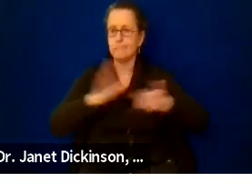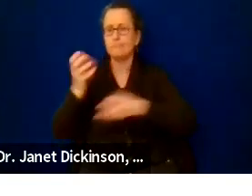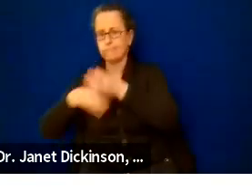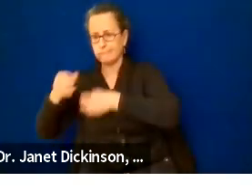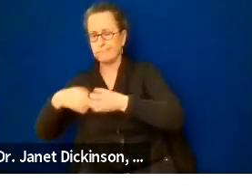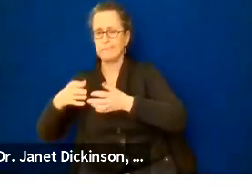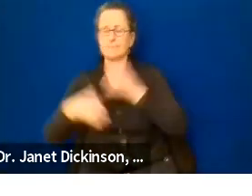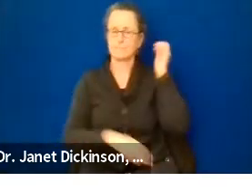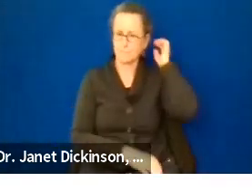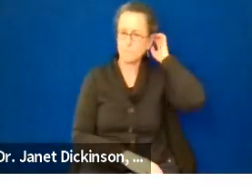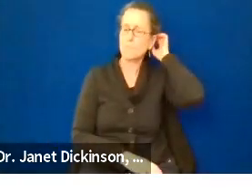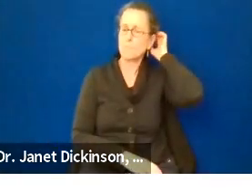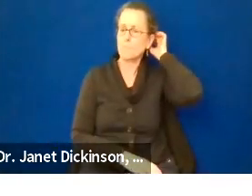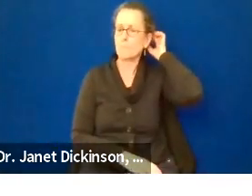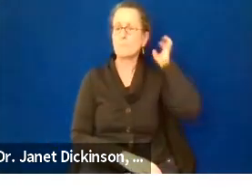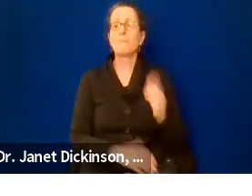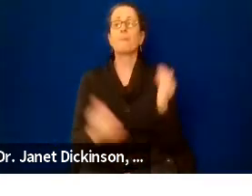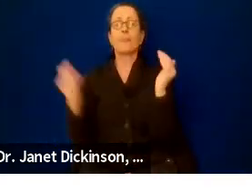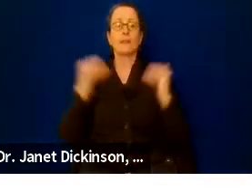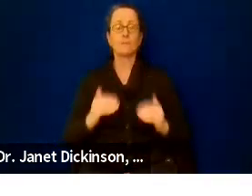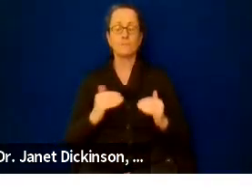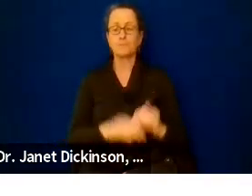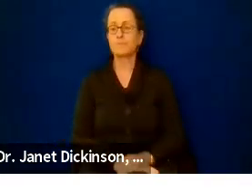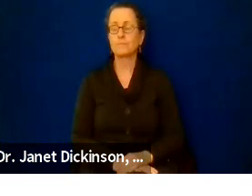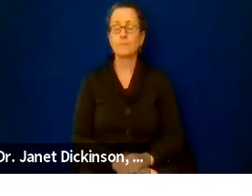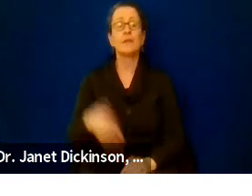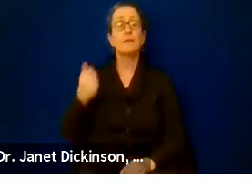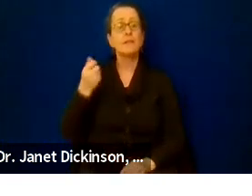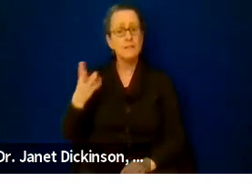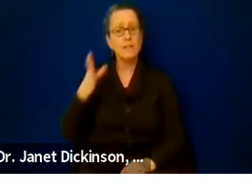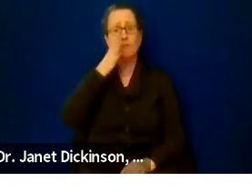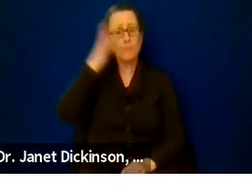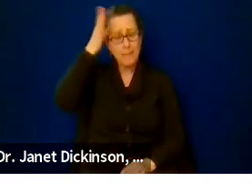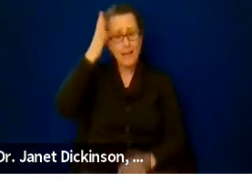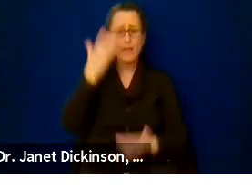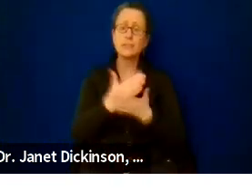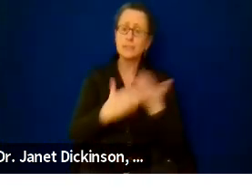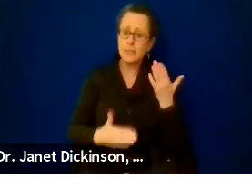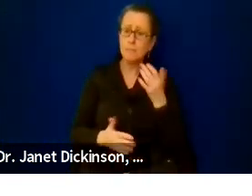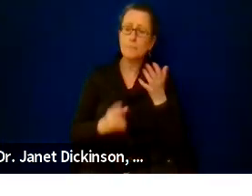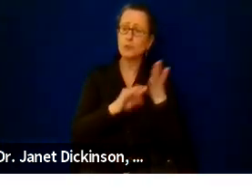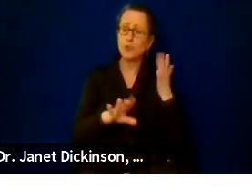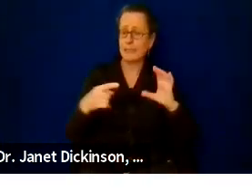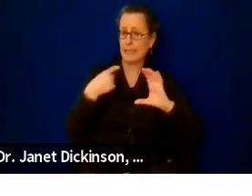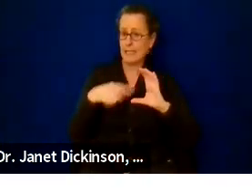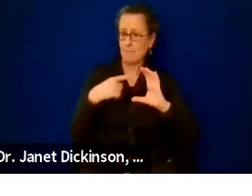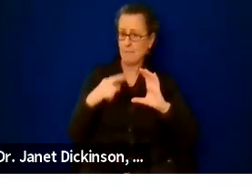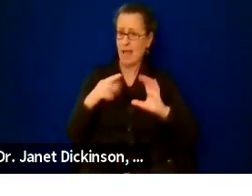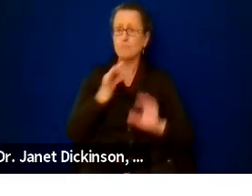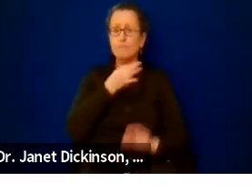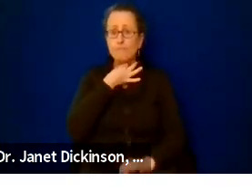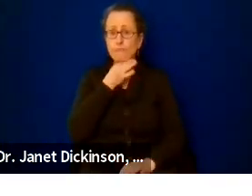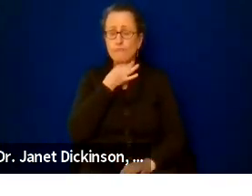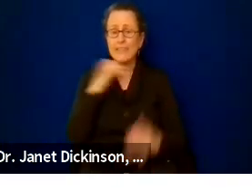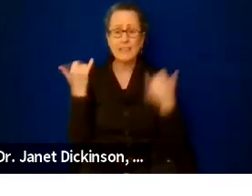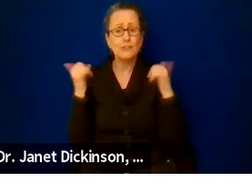Thanks. Along those same lines, several parents and a few students emailed us with the question about what will recess